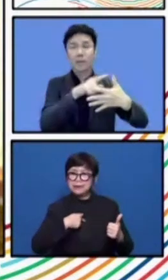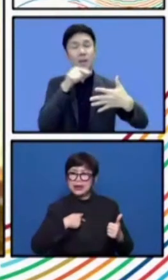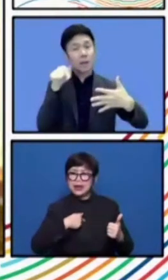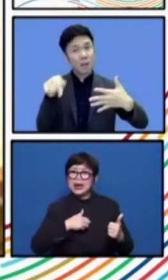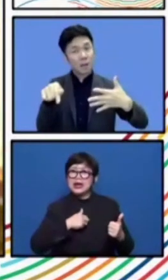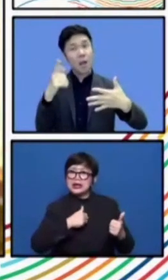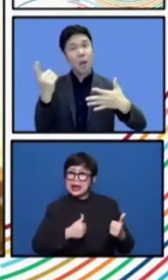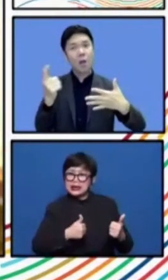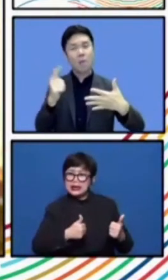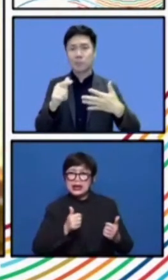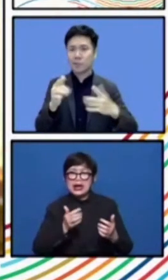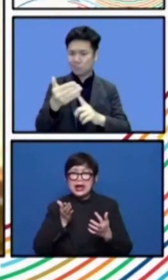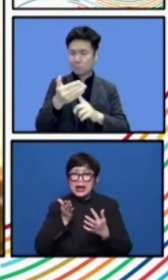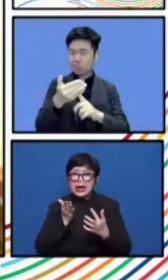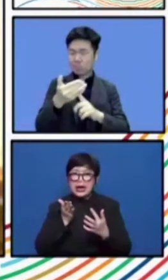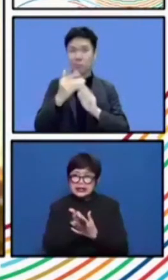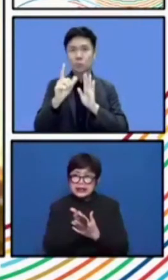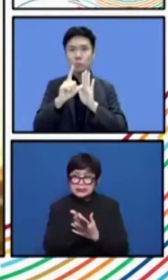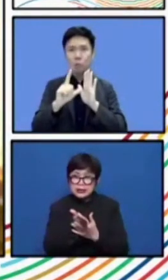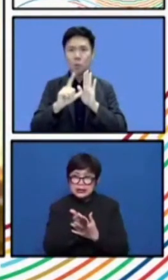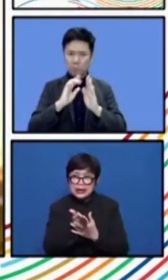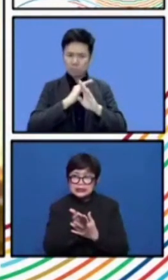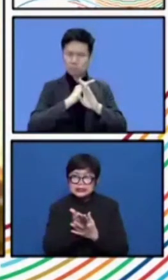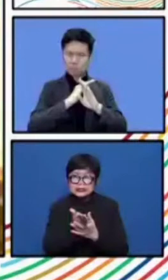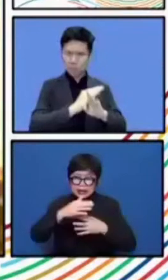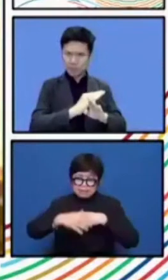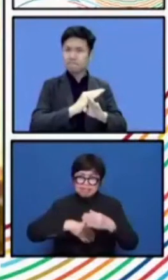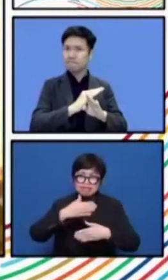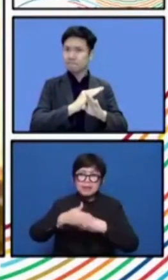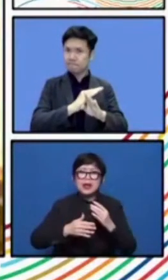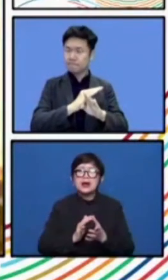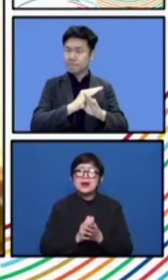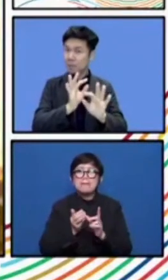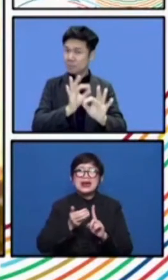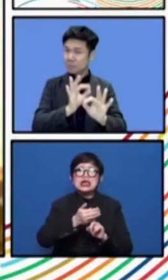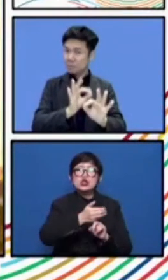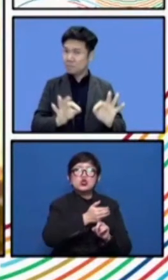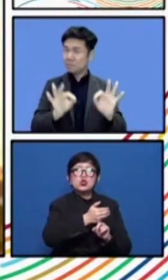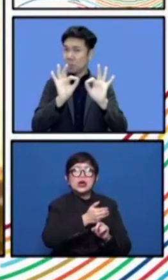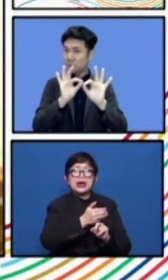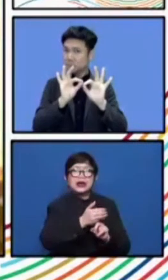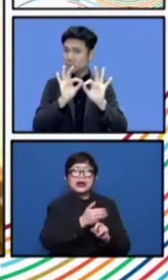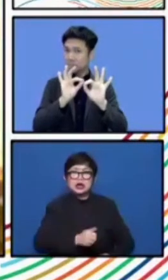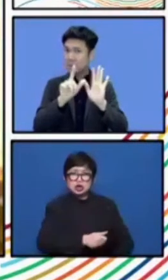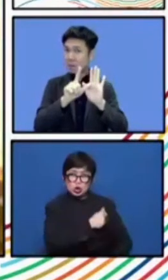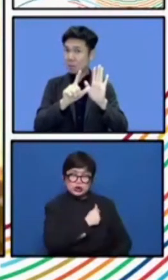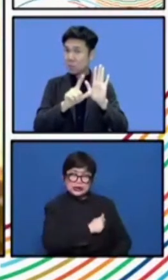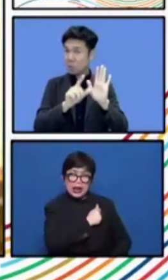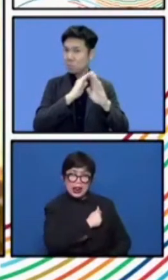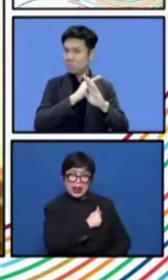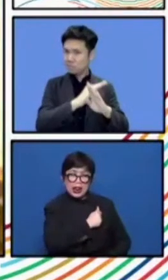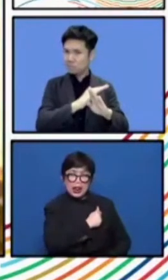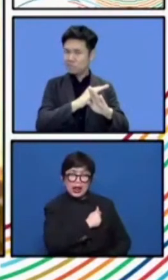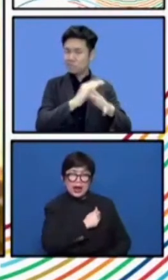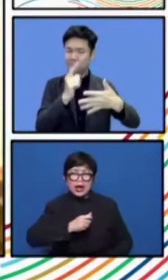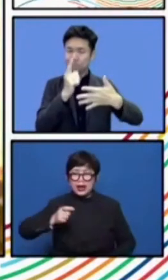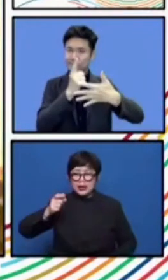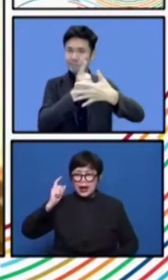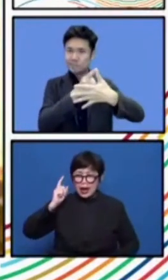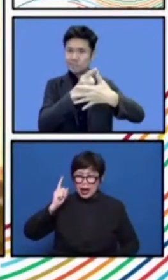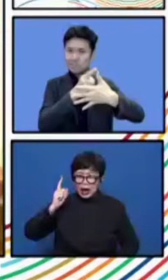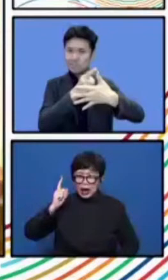first and foremost in all sector of the society should be treated